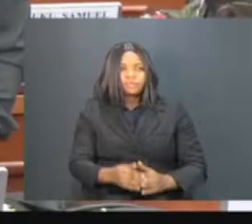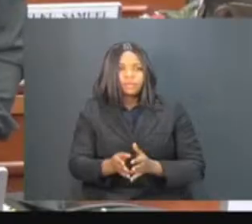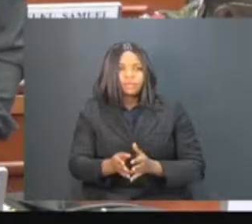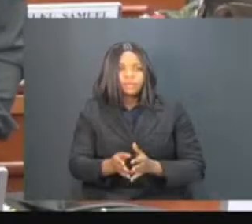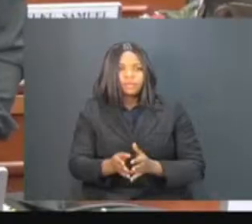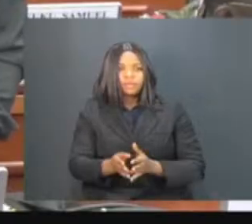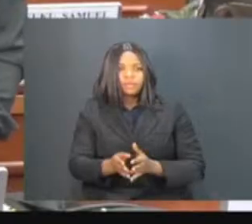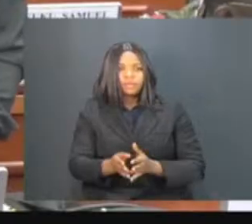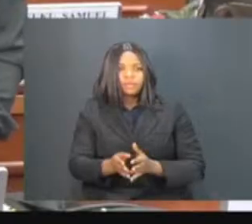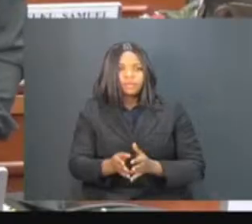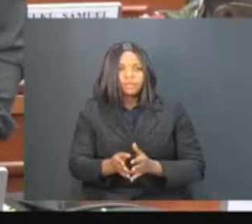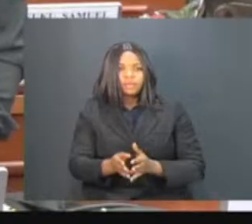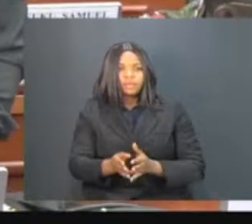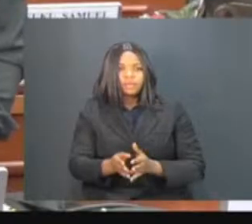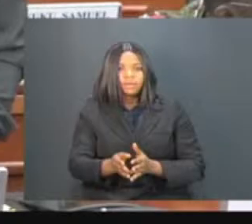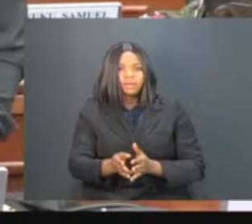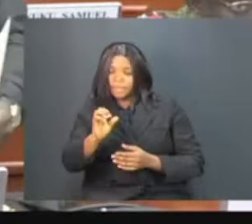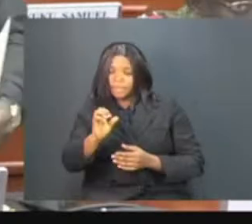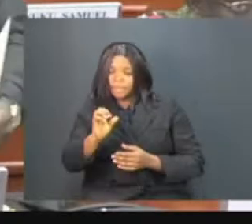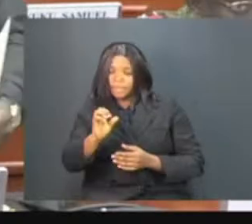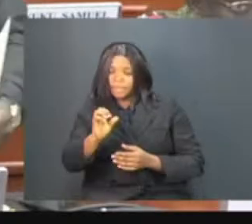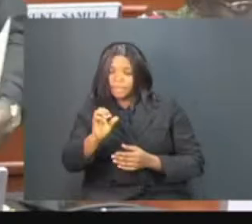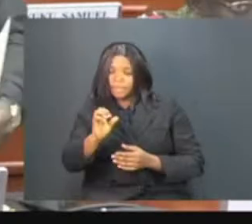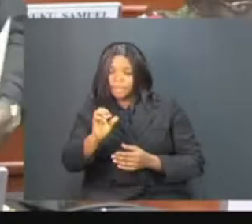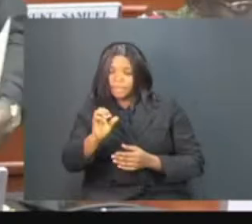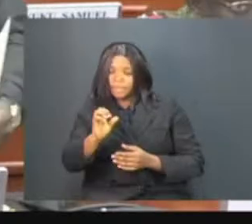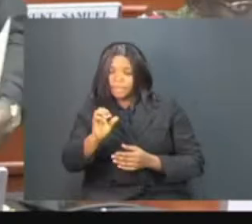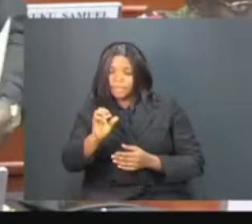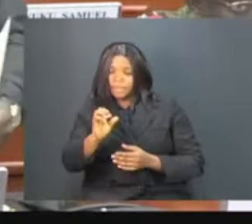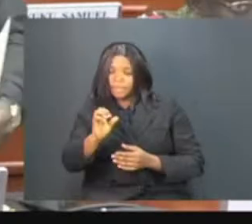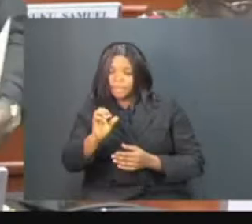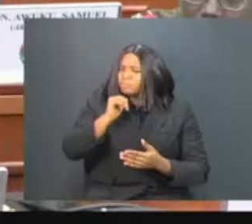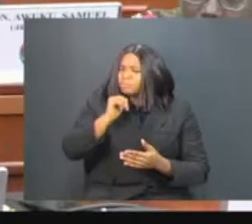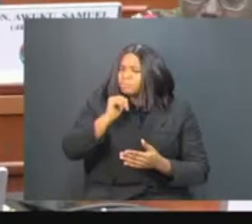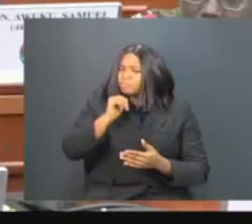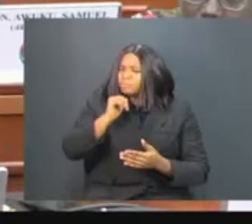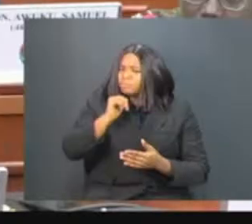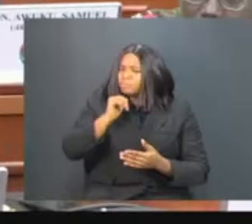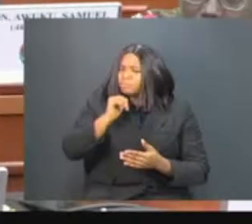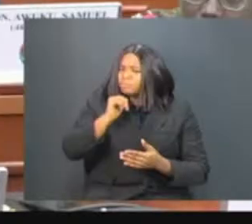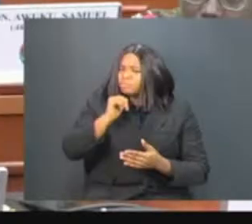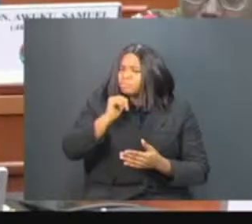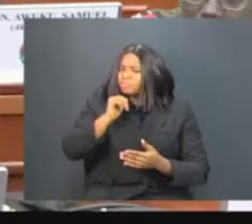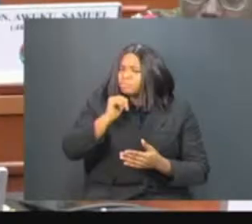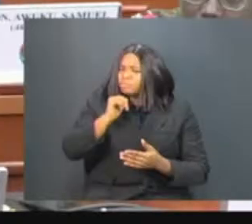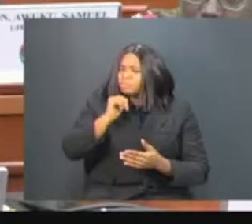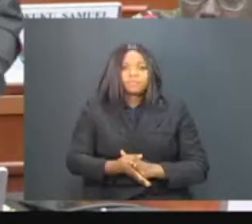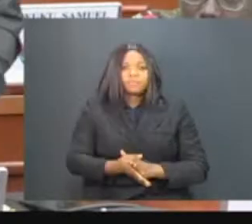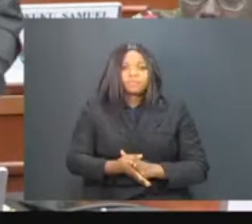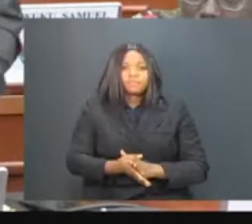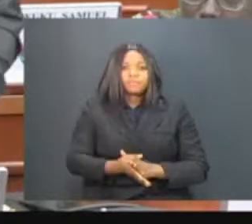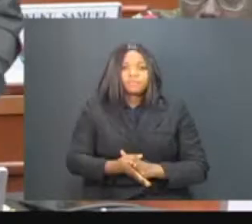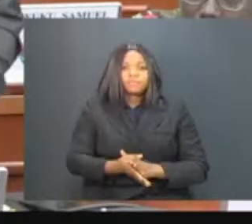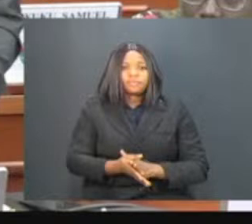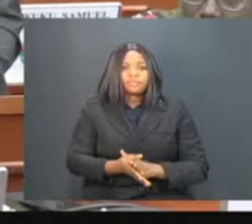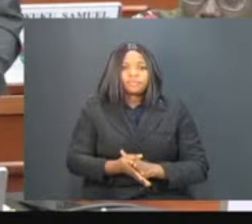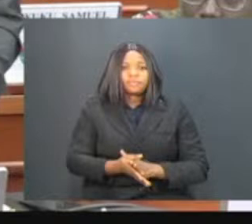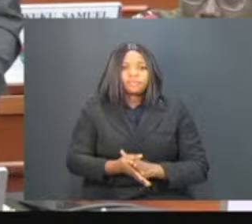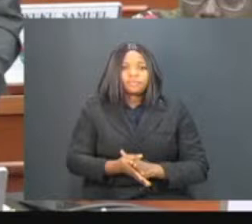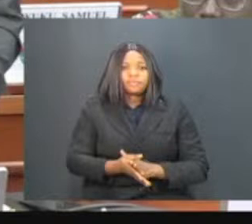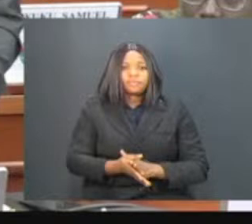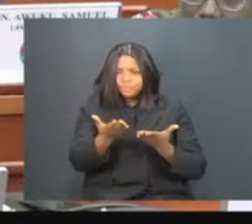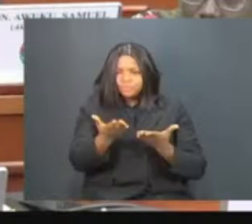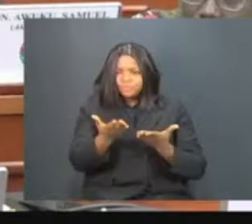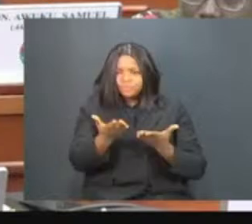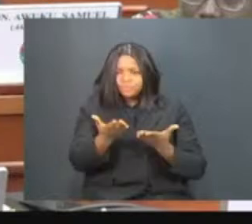7% of the $400 million United States dollars. Mr. Speaker, let me conclude, Mr. Speaker, by indicating that it's